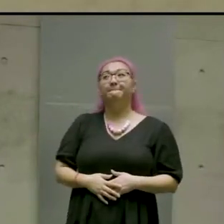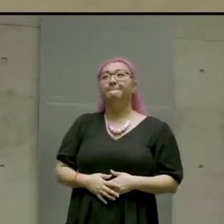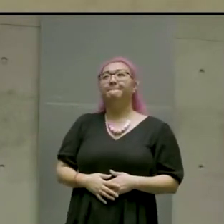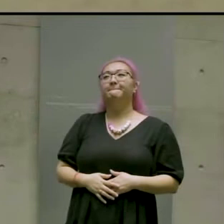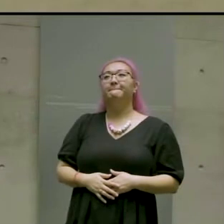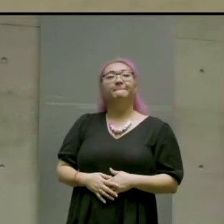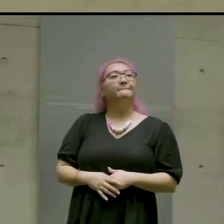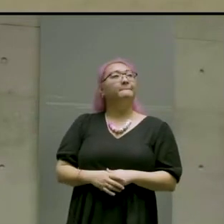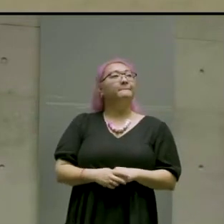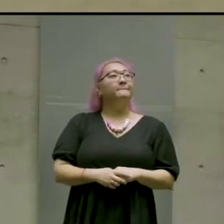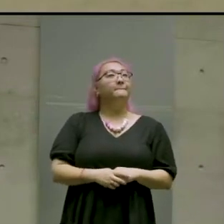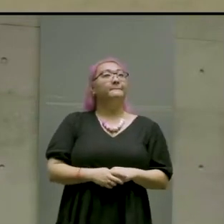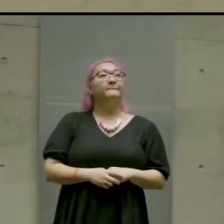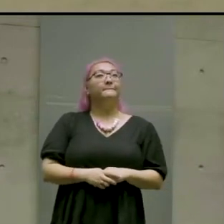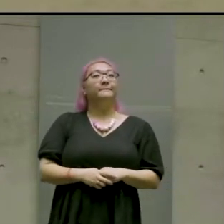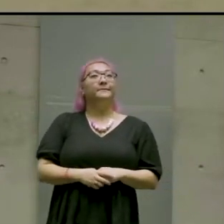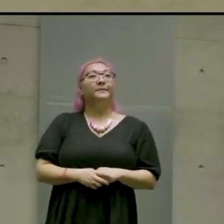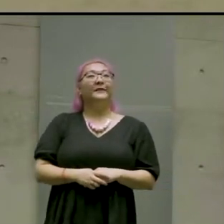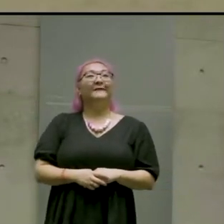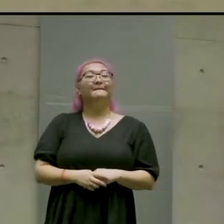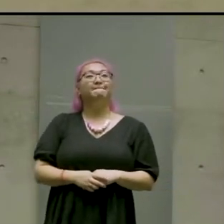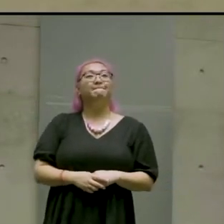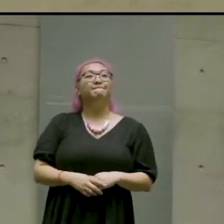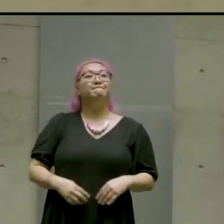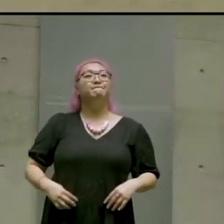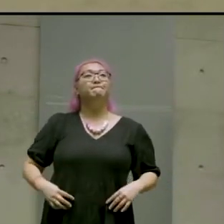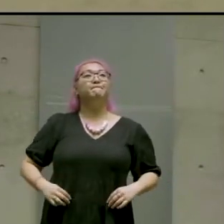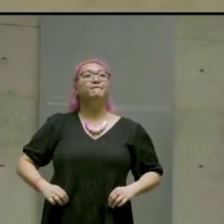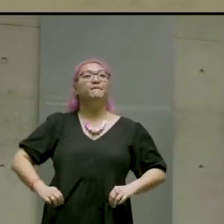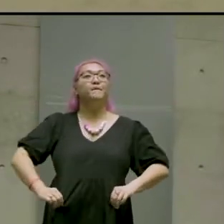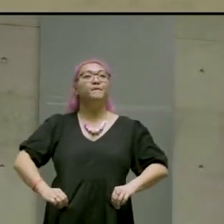Do we have another question there? I'll go here if that's all right.